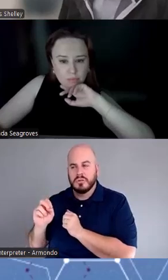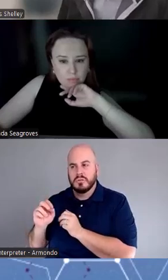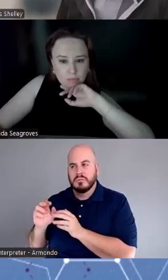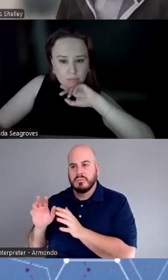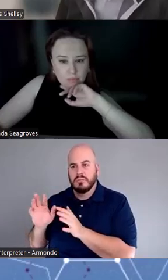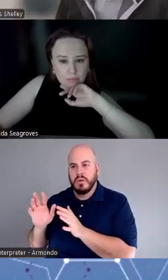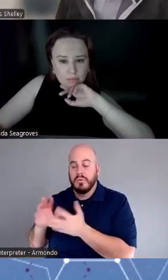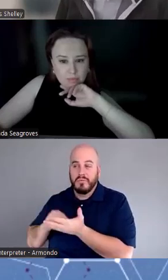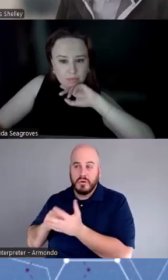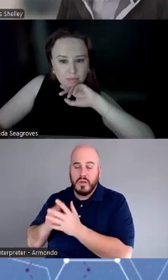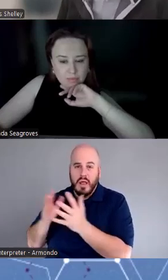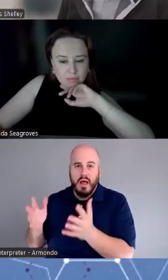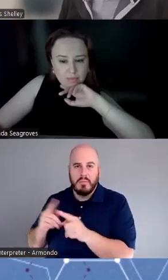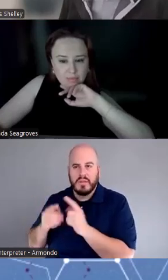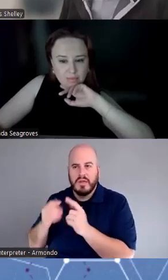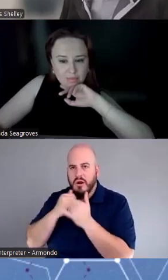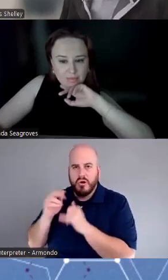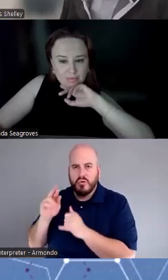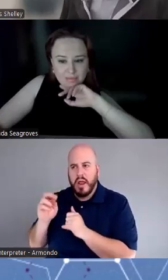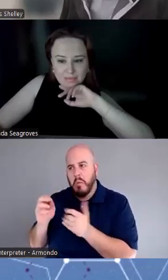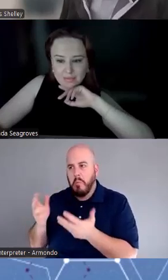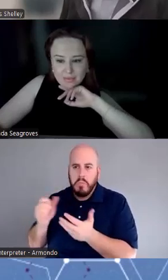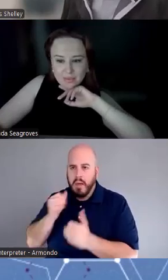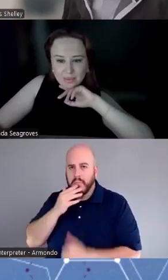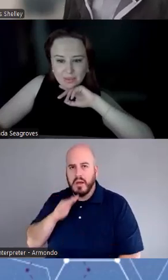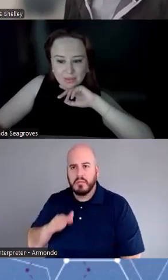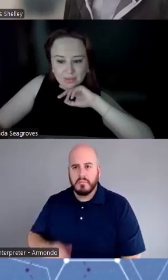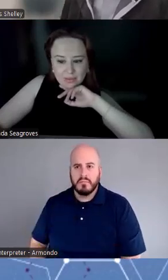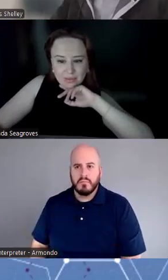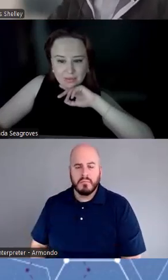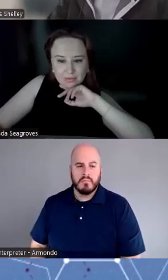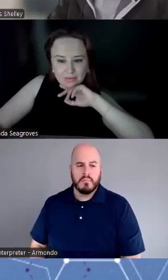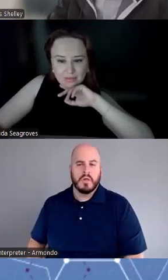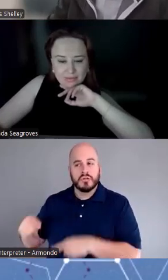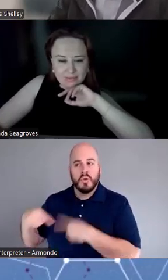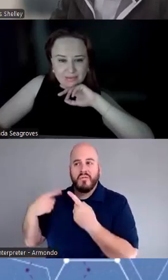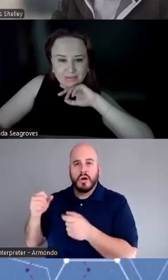have learned a lot about as we go. But so far, so good.